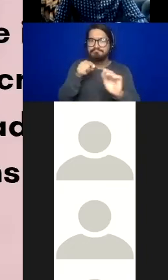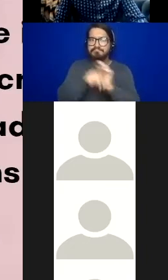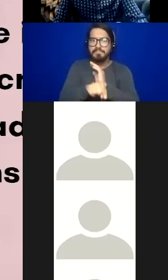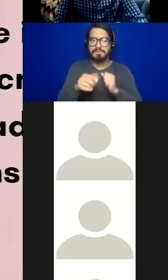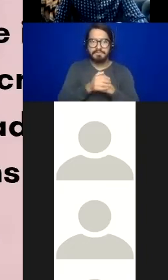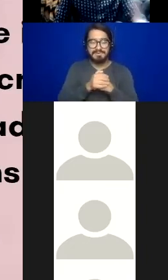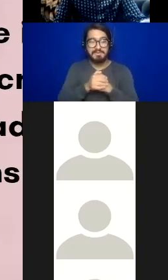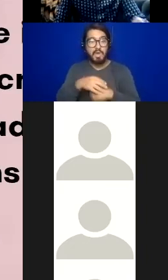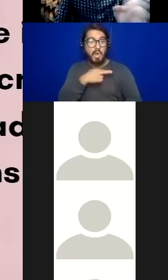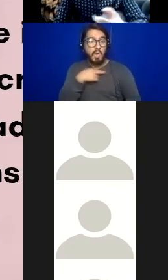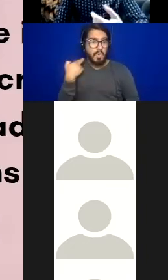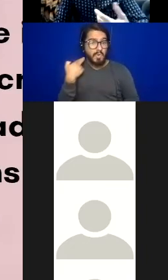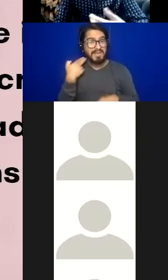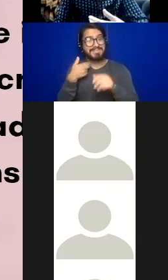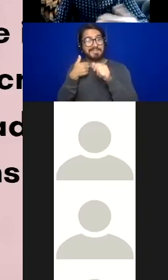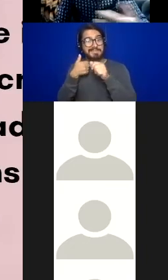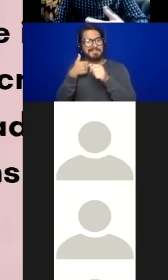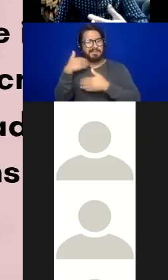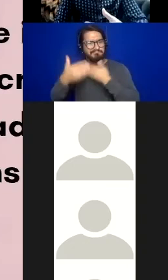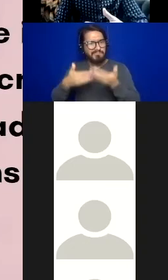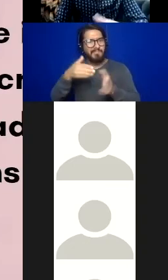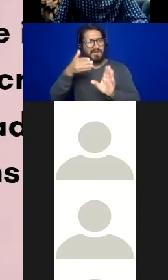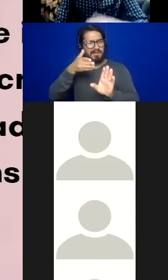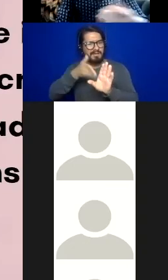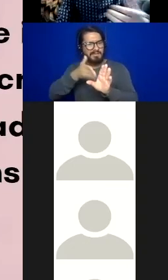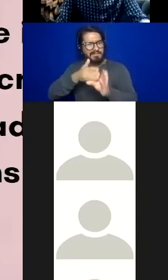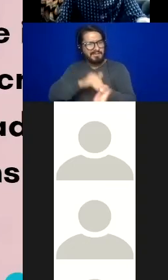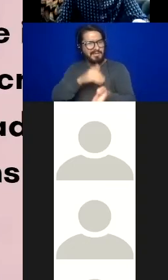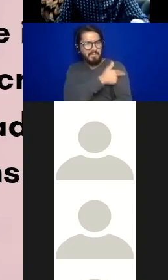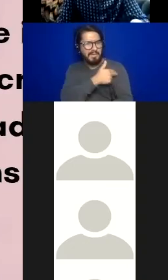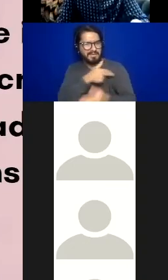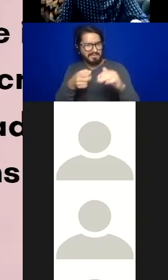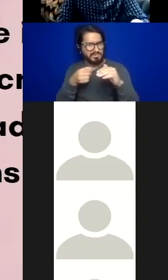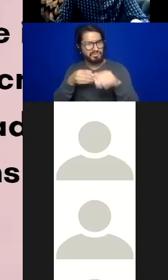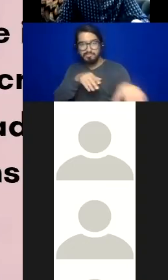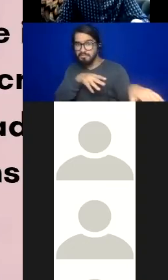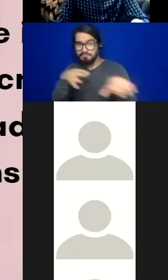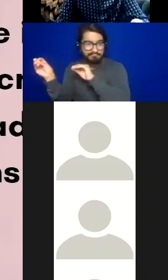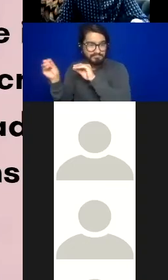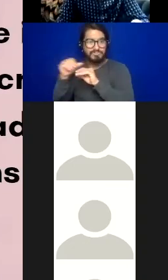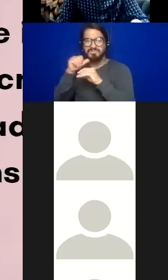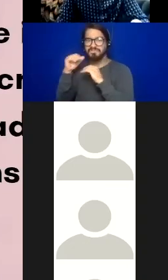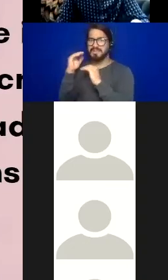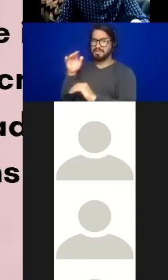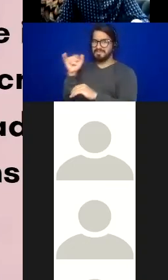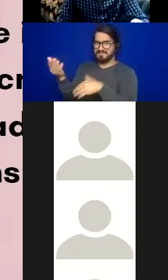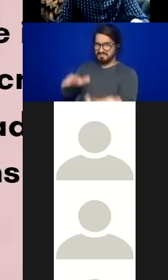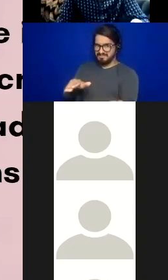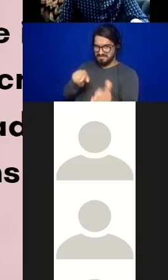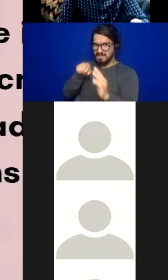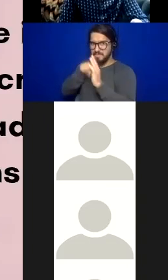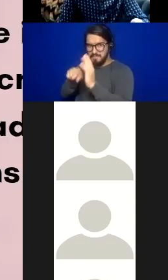In fact, several studies have found increased risk for self-injury and readmission in both adolescents and adults in